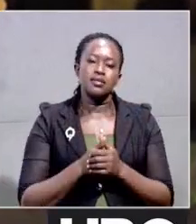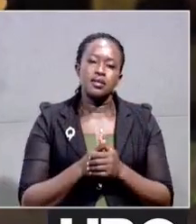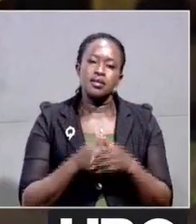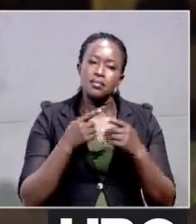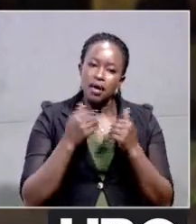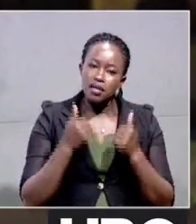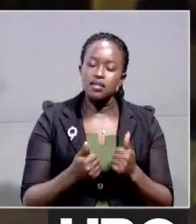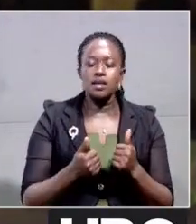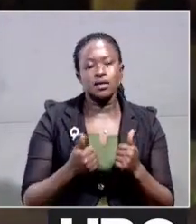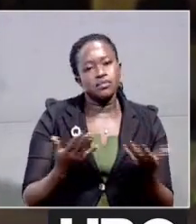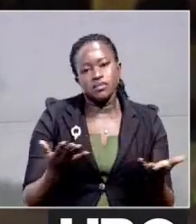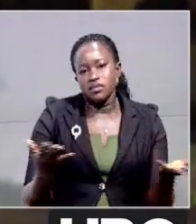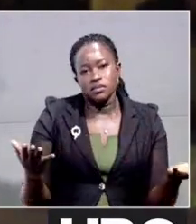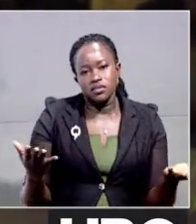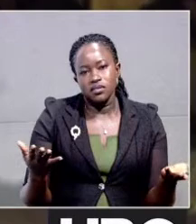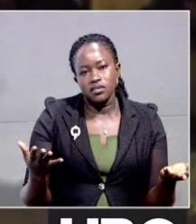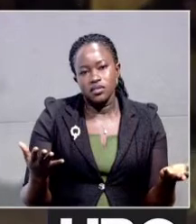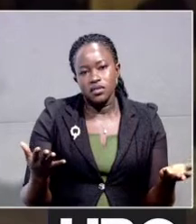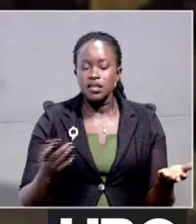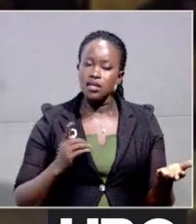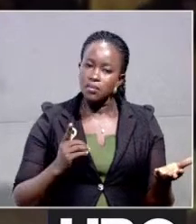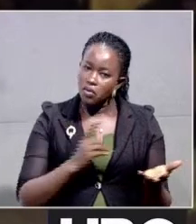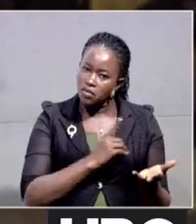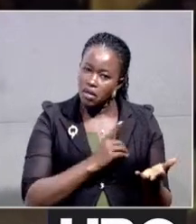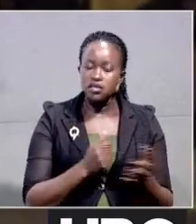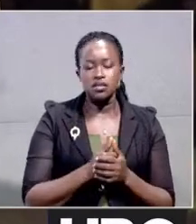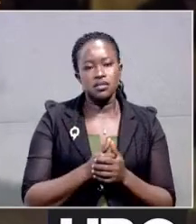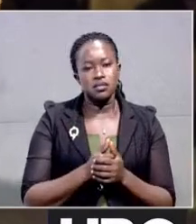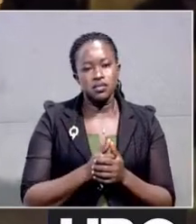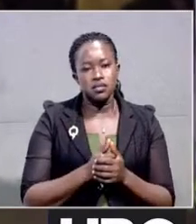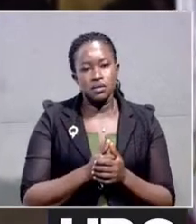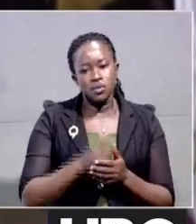bonna baki bugeti omwana bamuwaka.